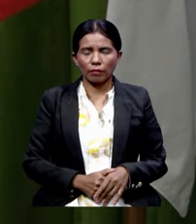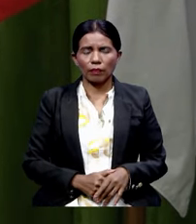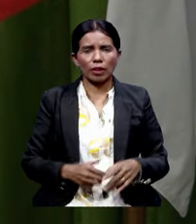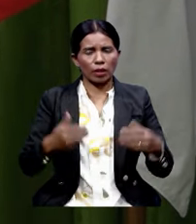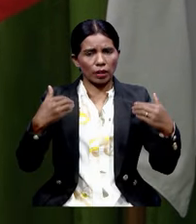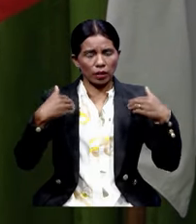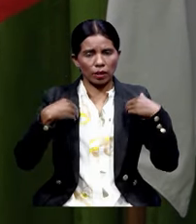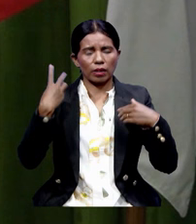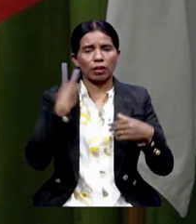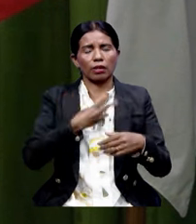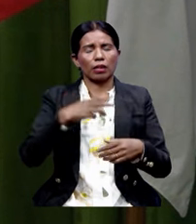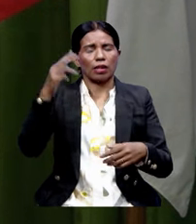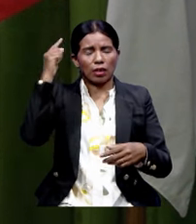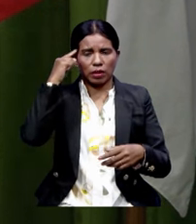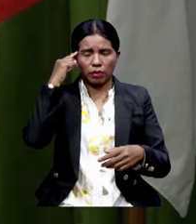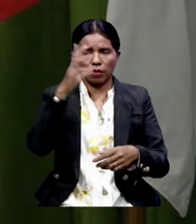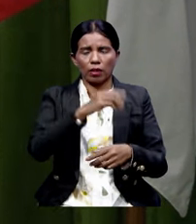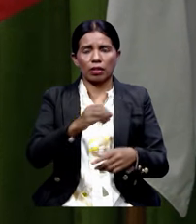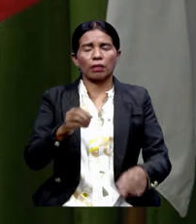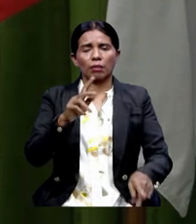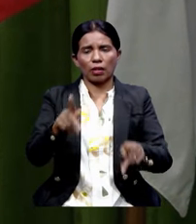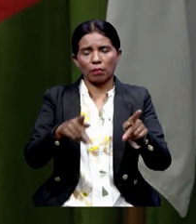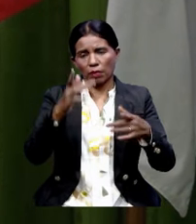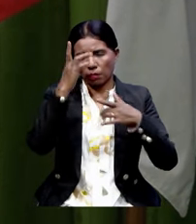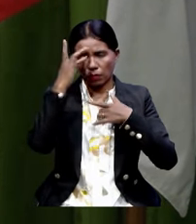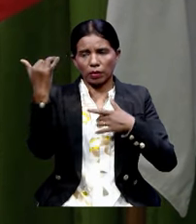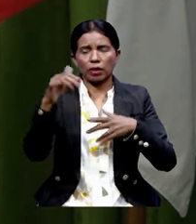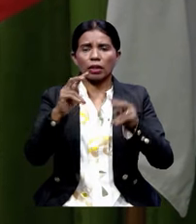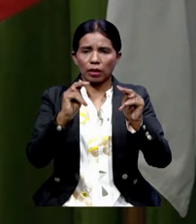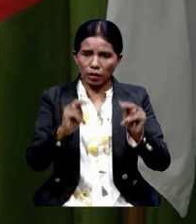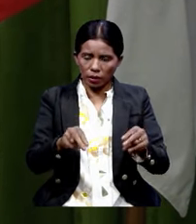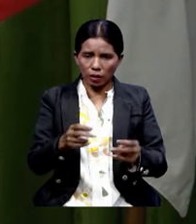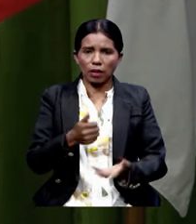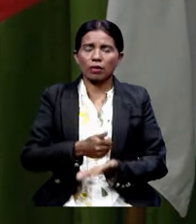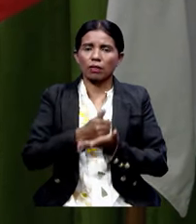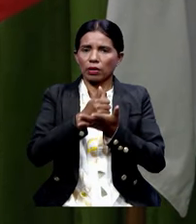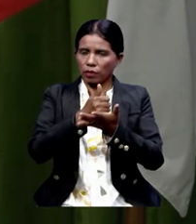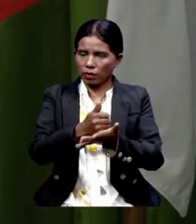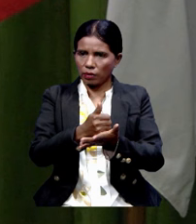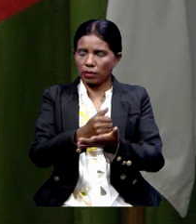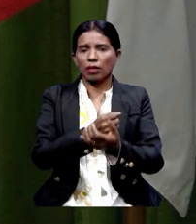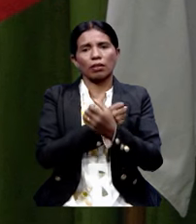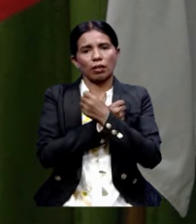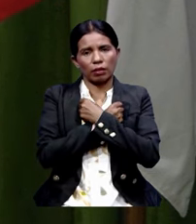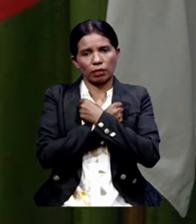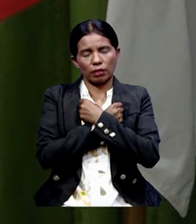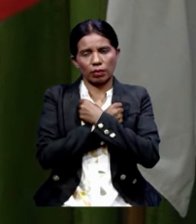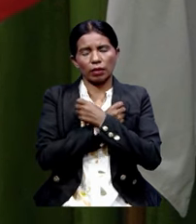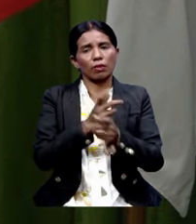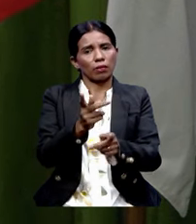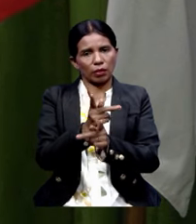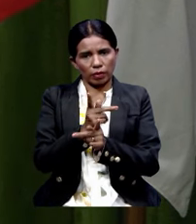Psychologically, the sick people need attention, love,